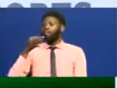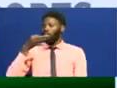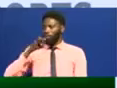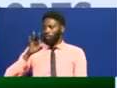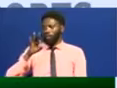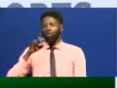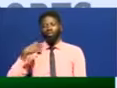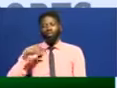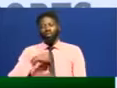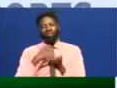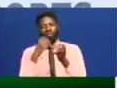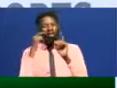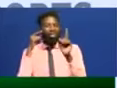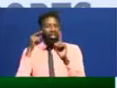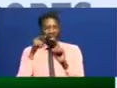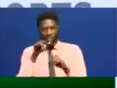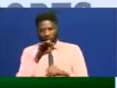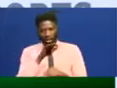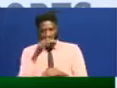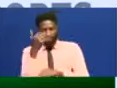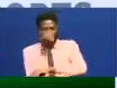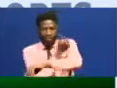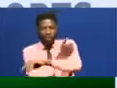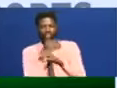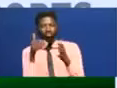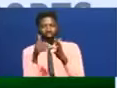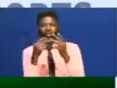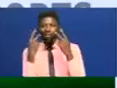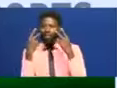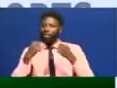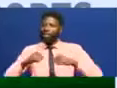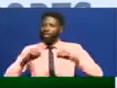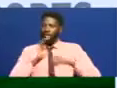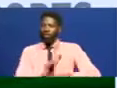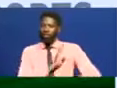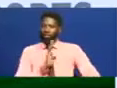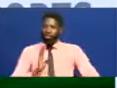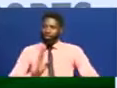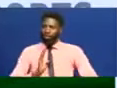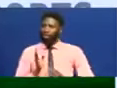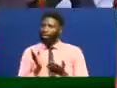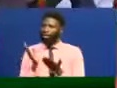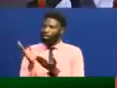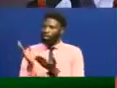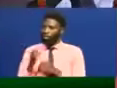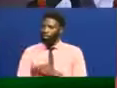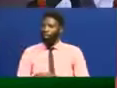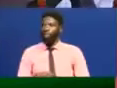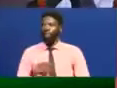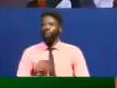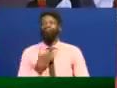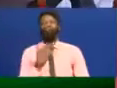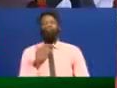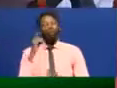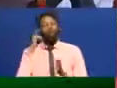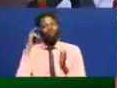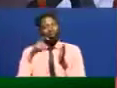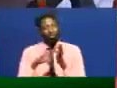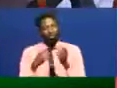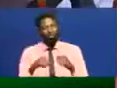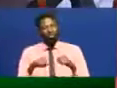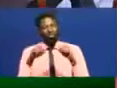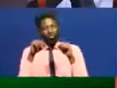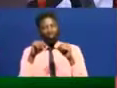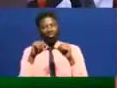doping. But I can see the chair of the board in the house. I want to acknowledge you, Chairman, on behalf